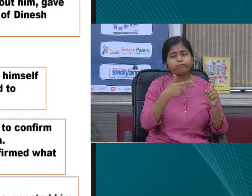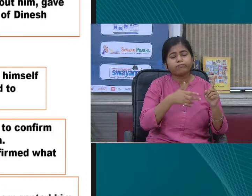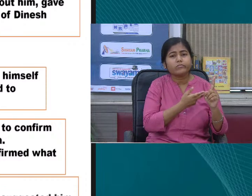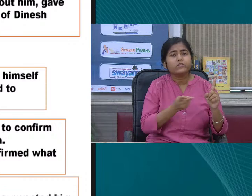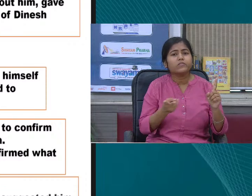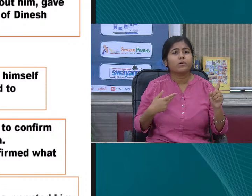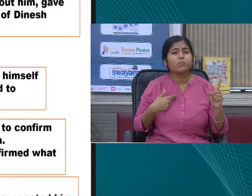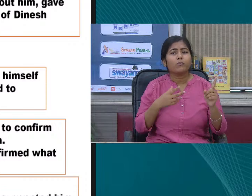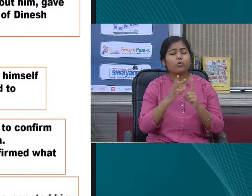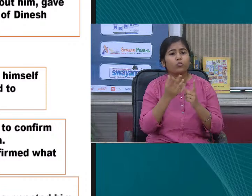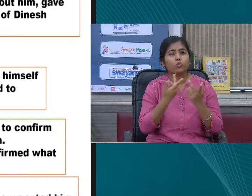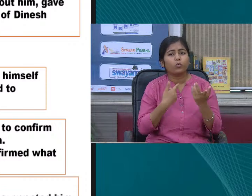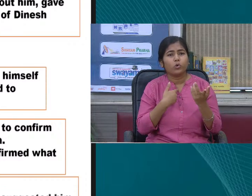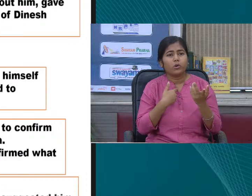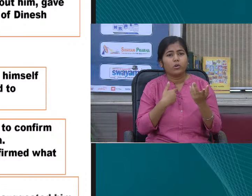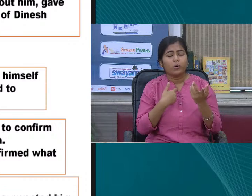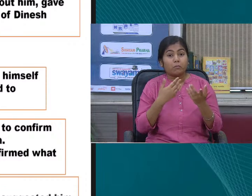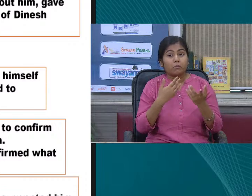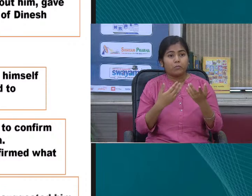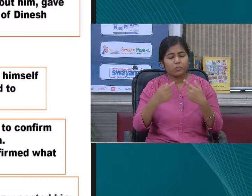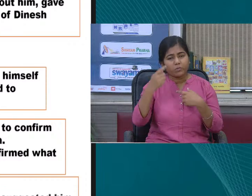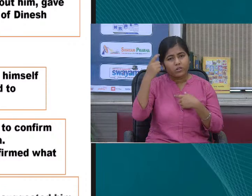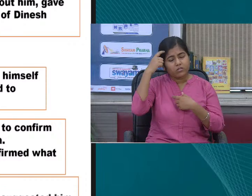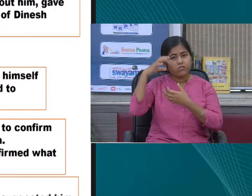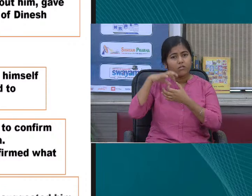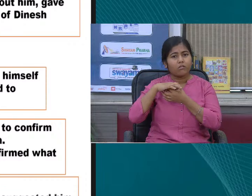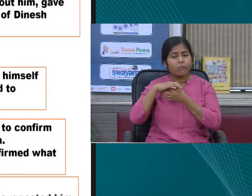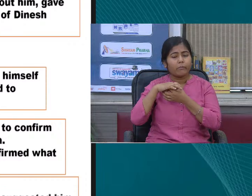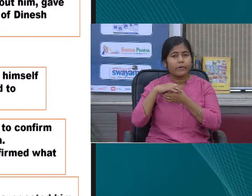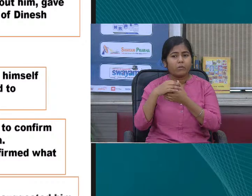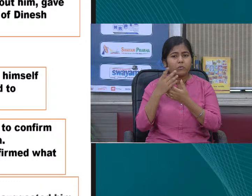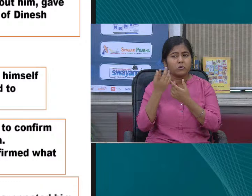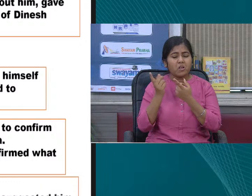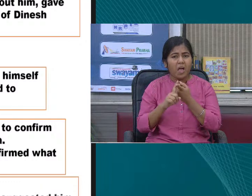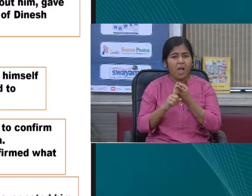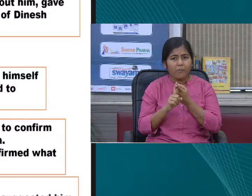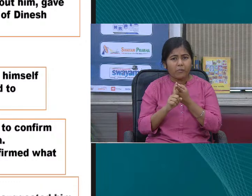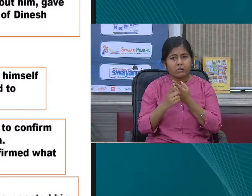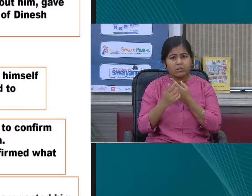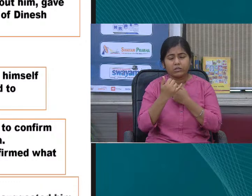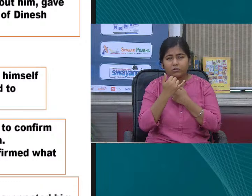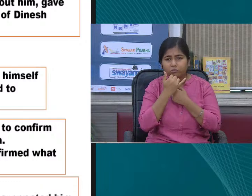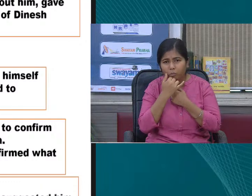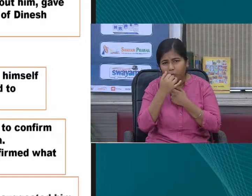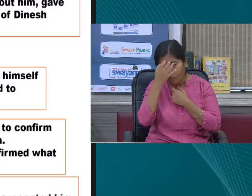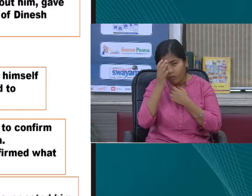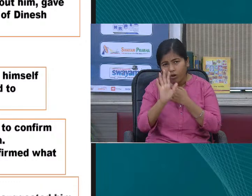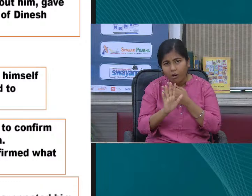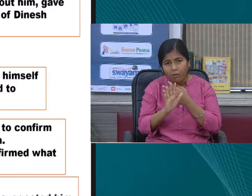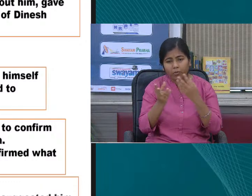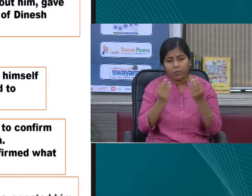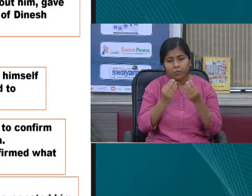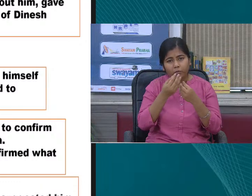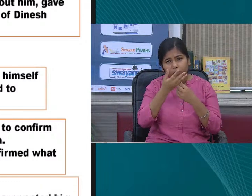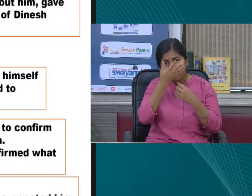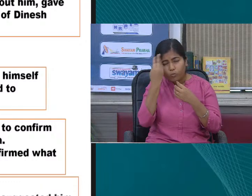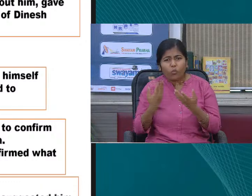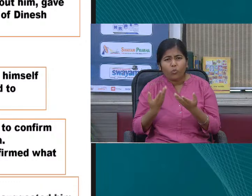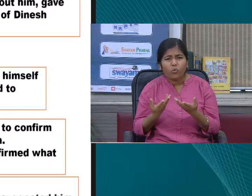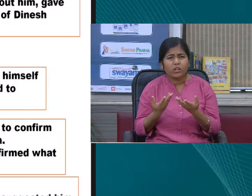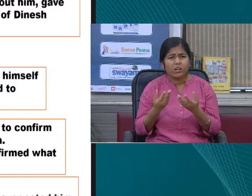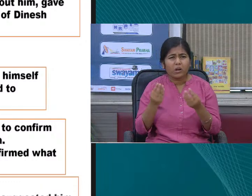is something happening to his brain, his memory, you know, he has lost somewhere, there is